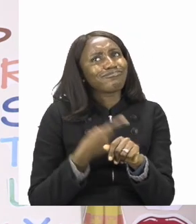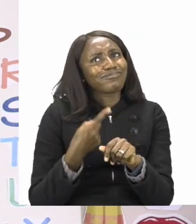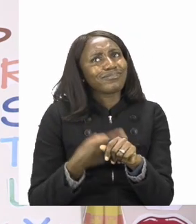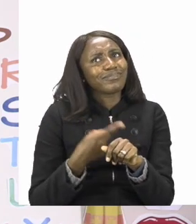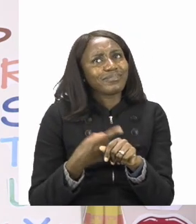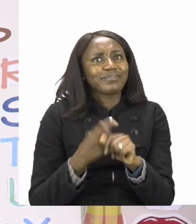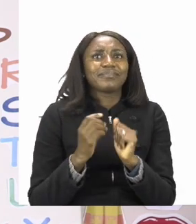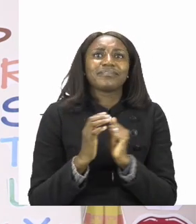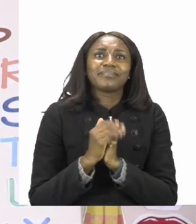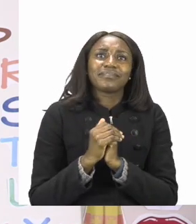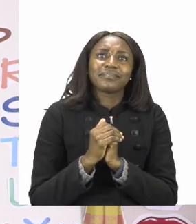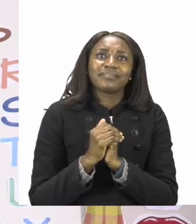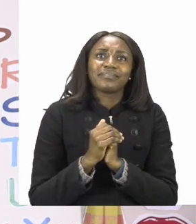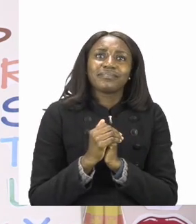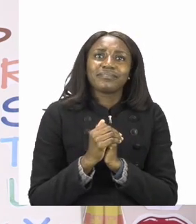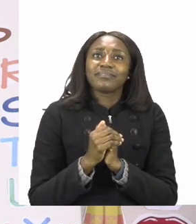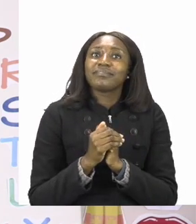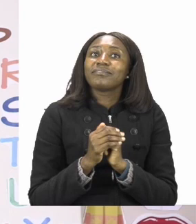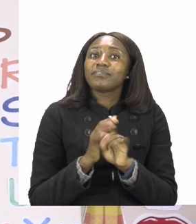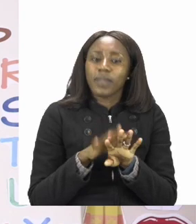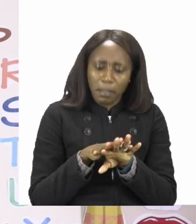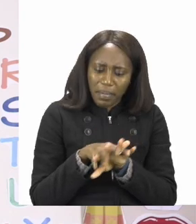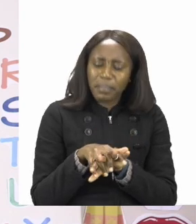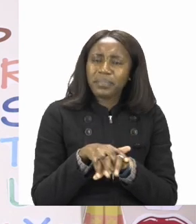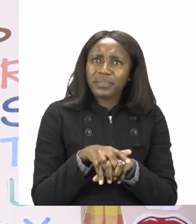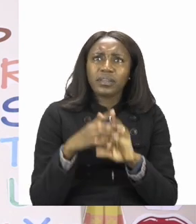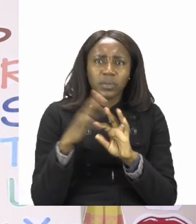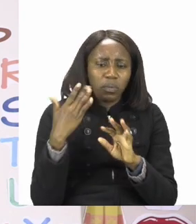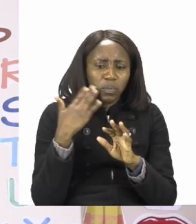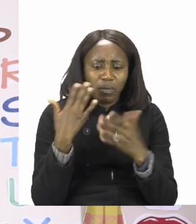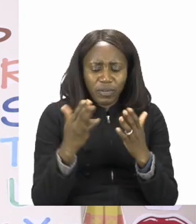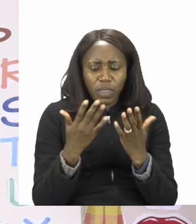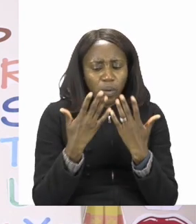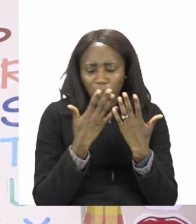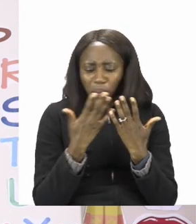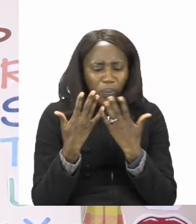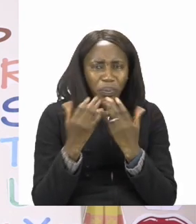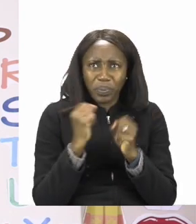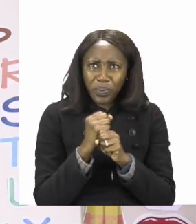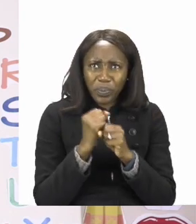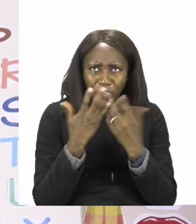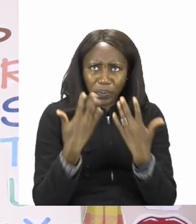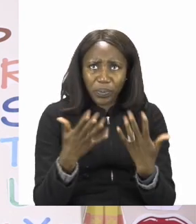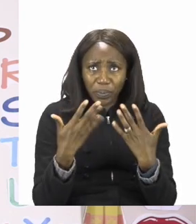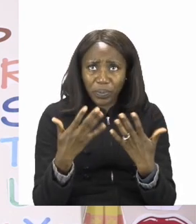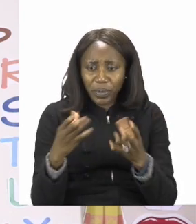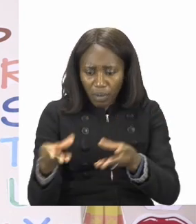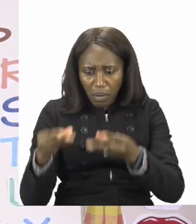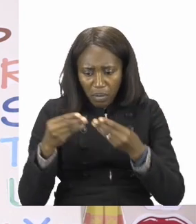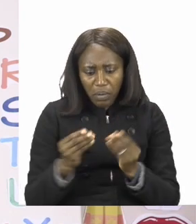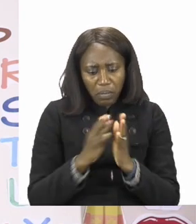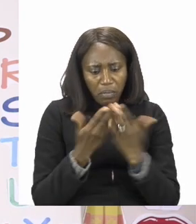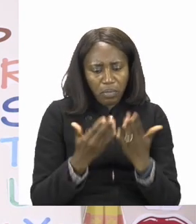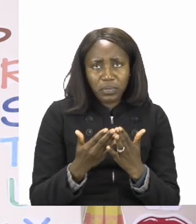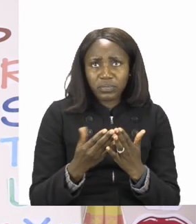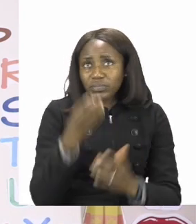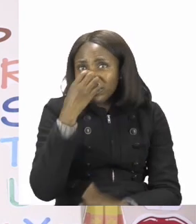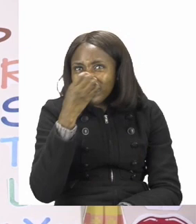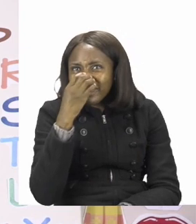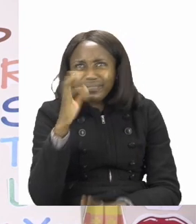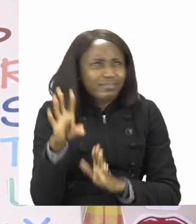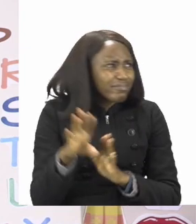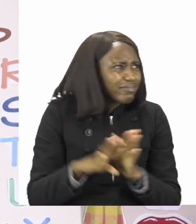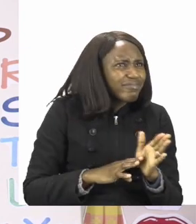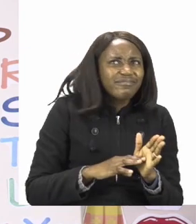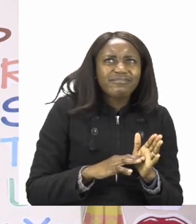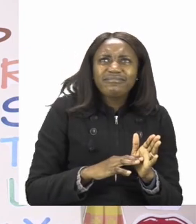possible. Then make sure your hands are dry before you touch anything else. Sashi was supposed to come and say